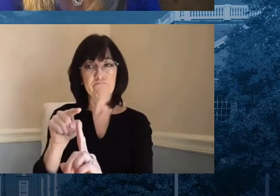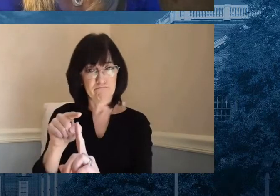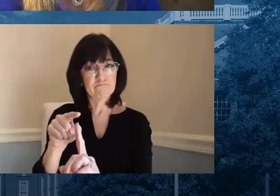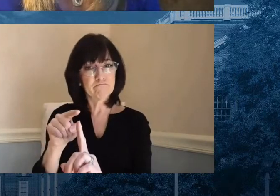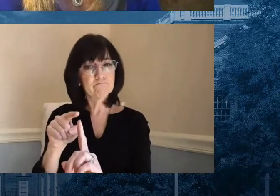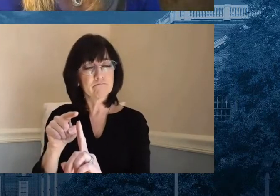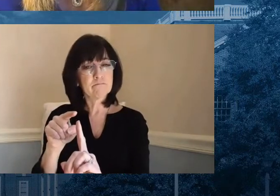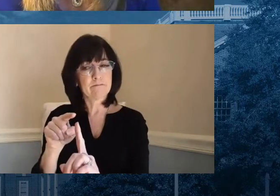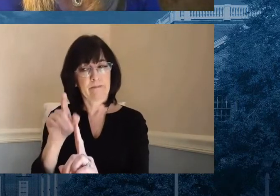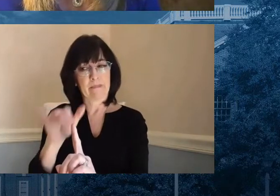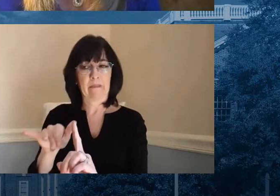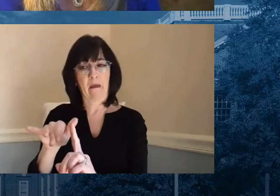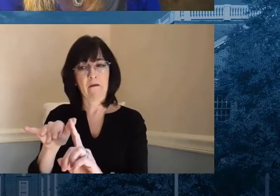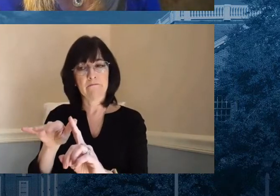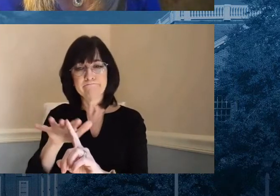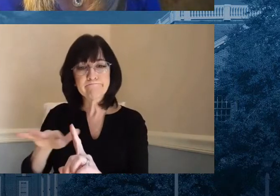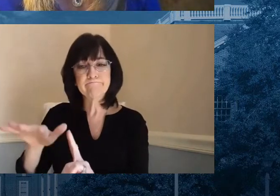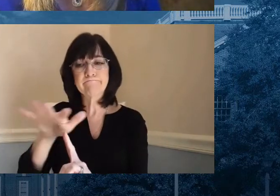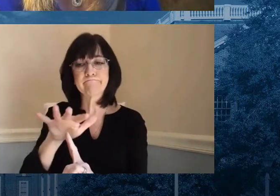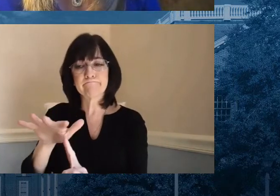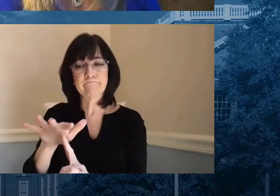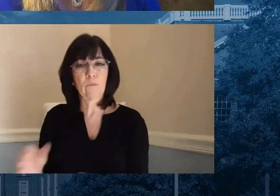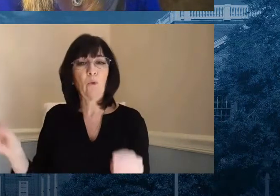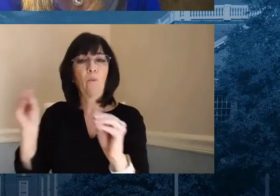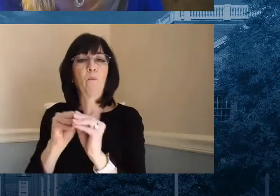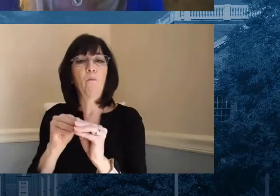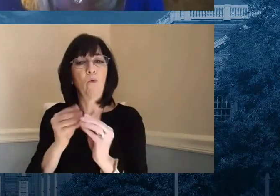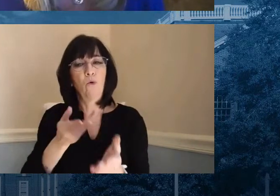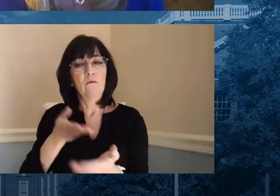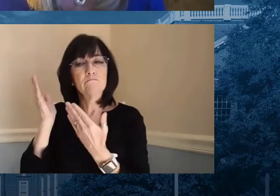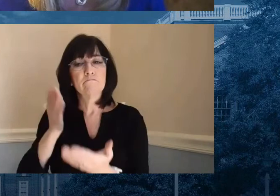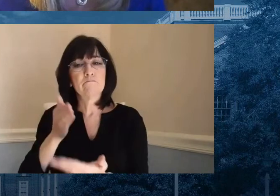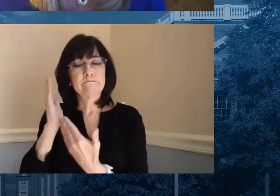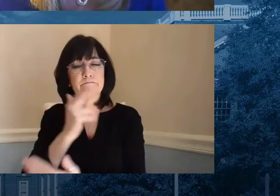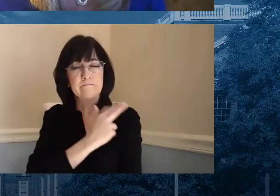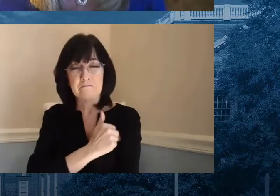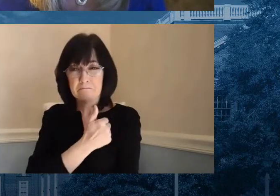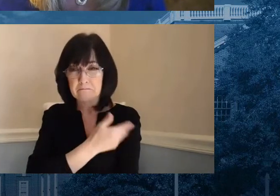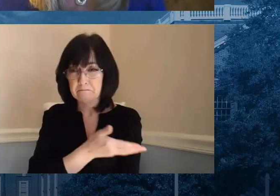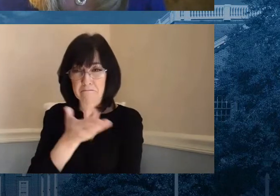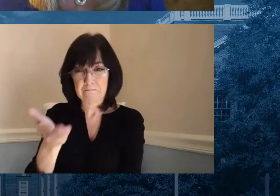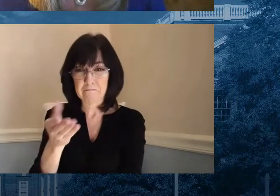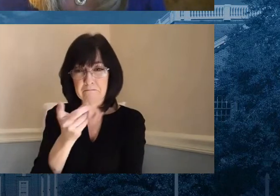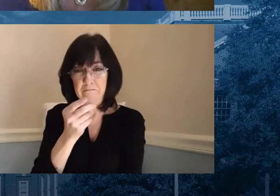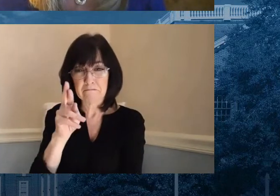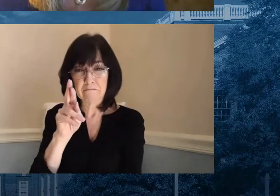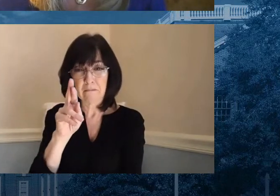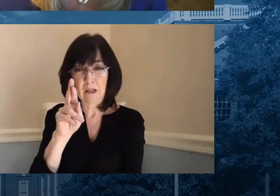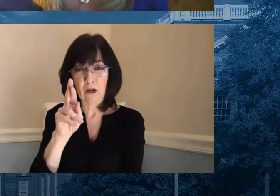tell us to hone in on anything. And I'm not sure if Dr. Tay has anything to add from the epidemiologist team.